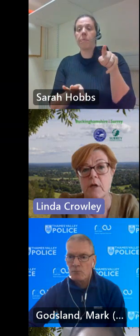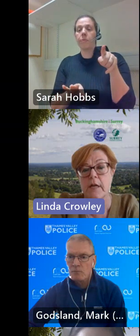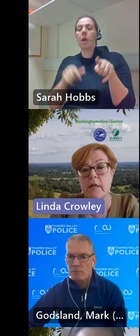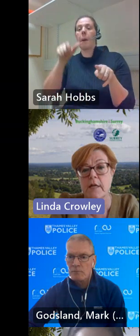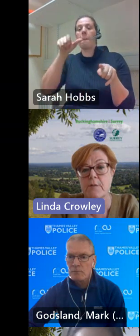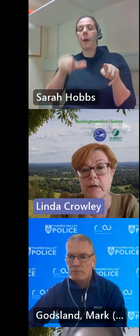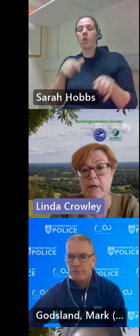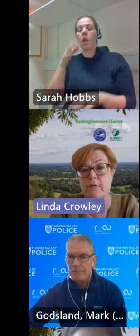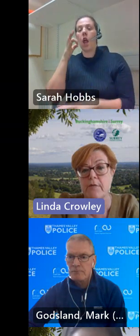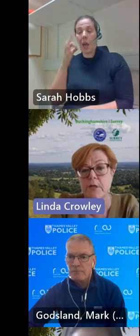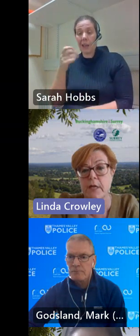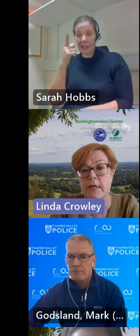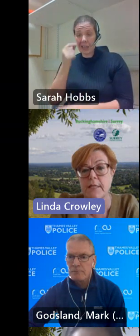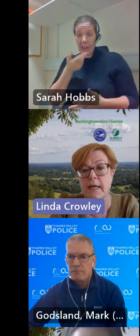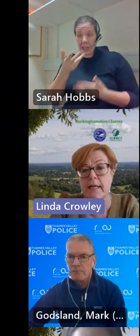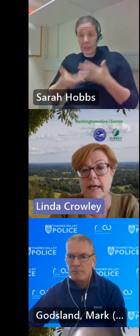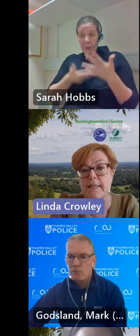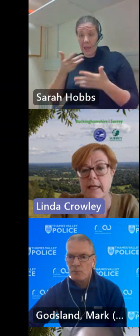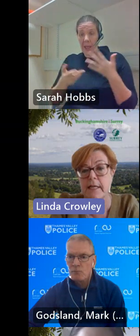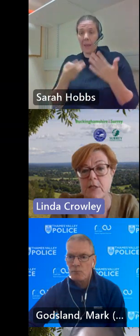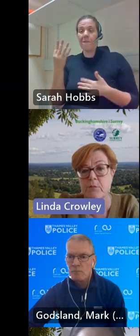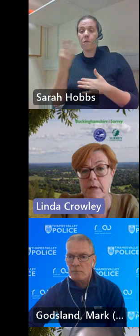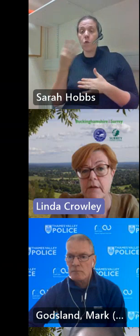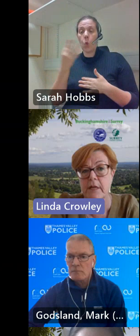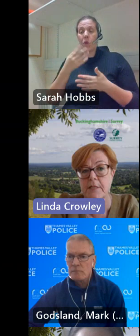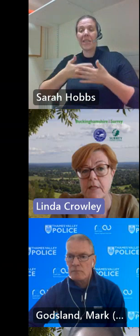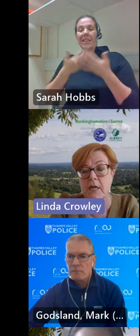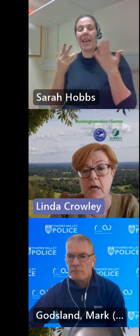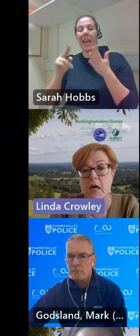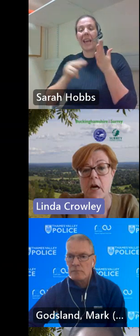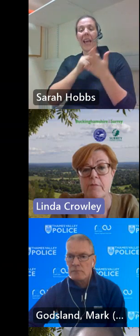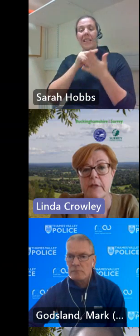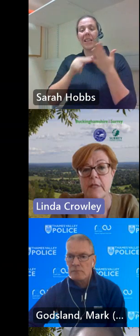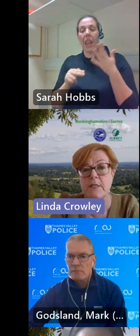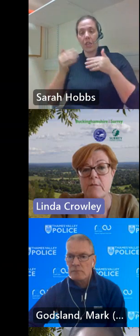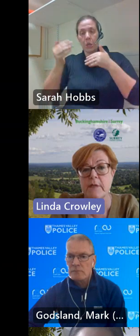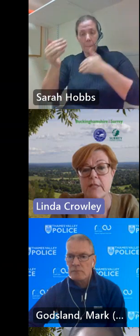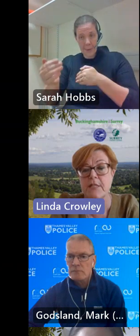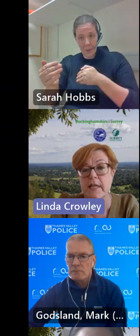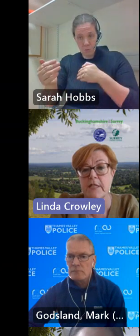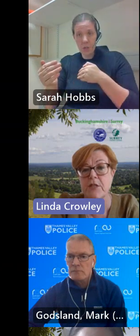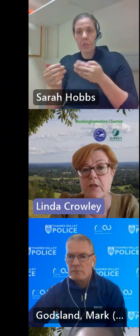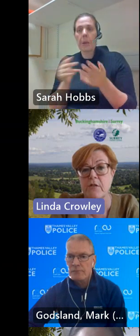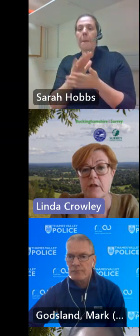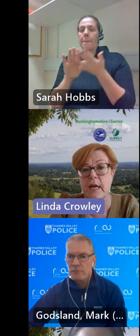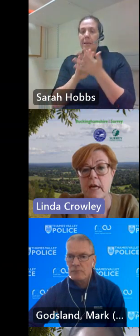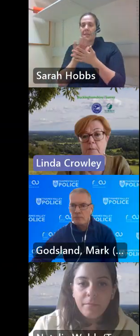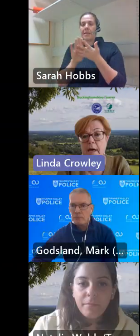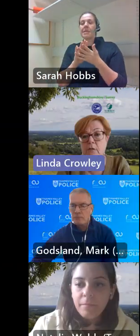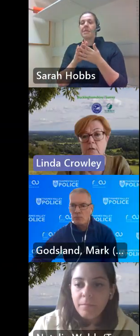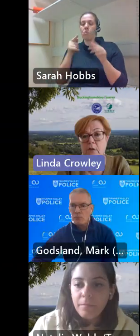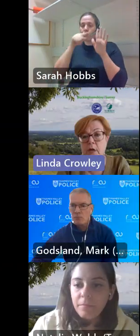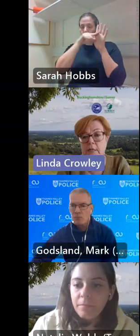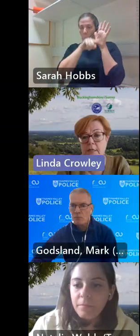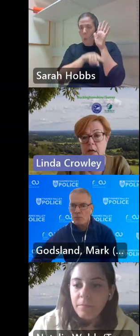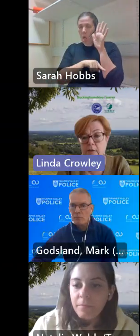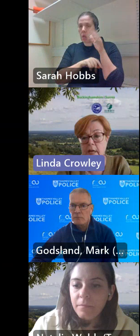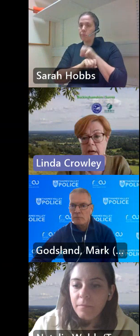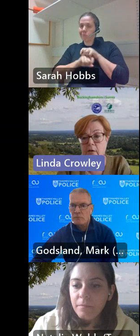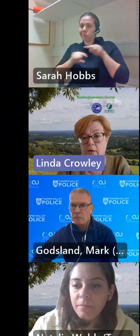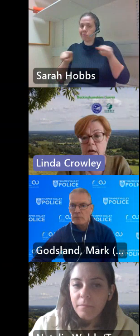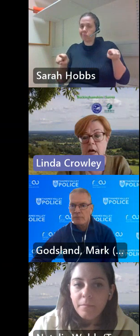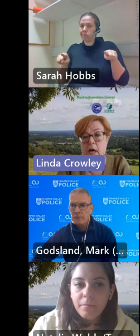about, can I explain about the 14-day cancellation period? There's some legislation that came out a few years